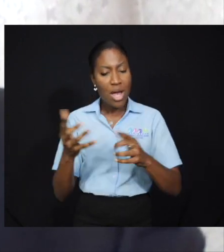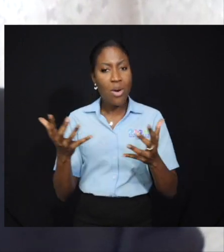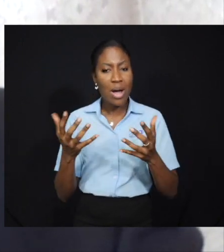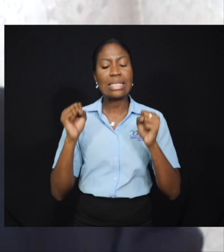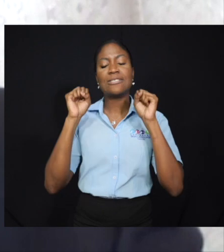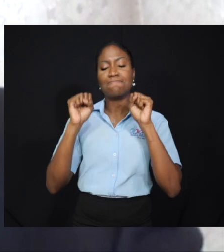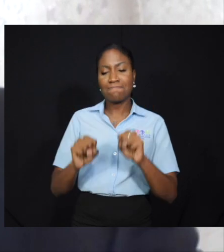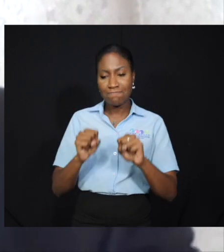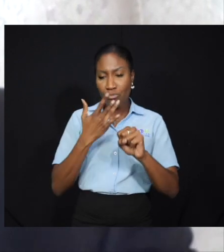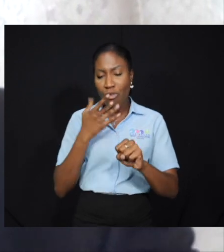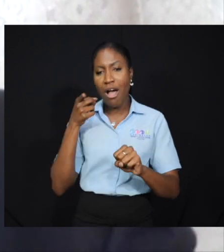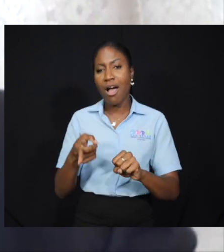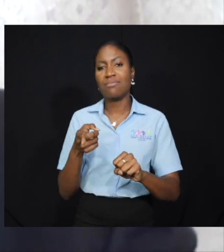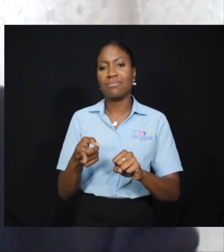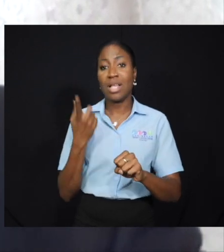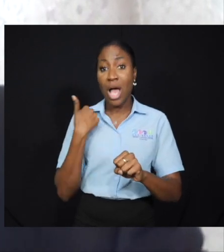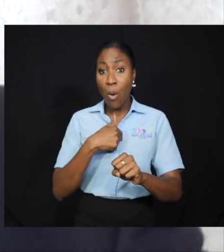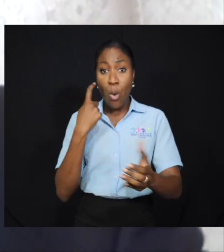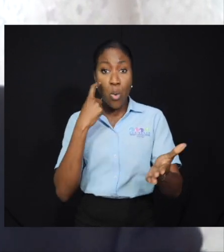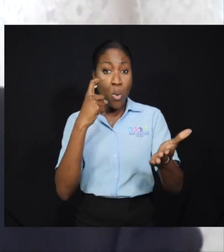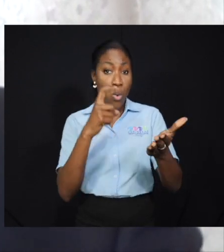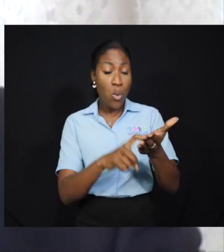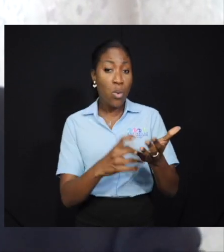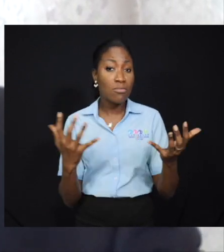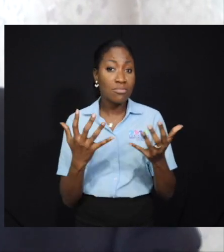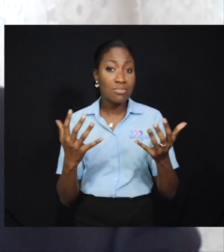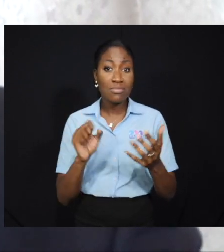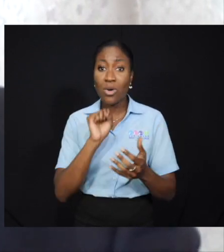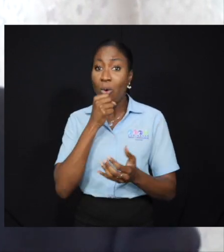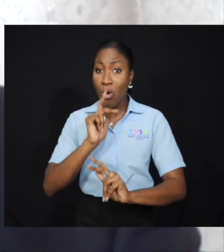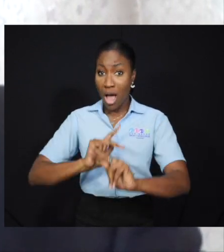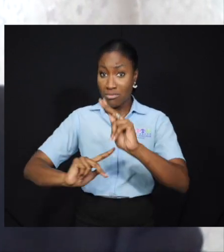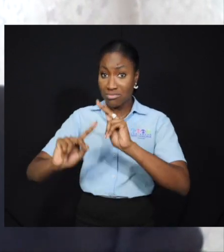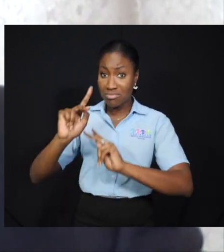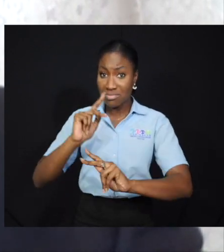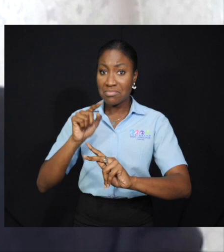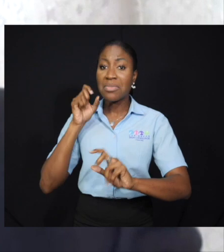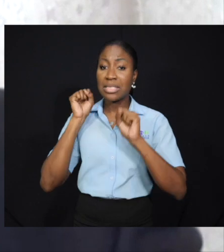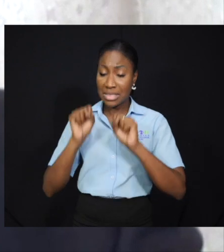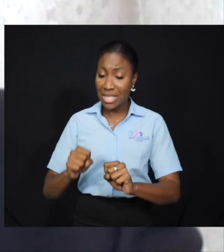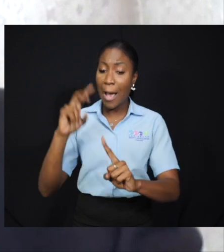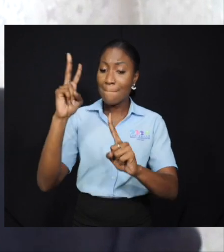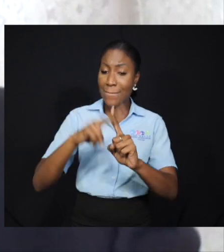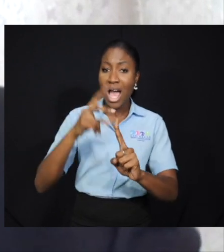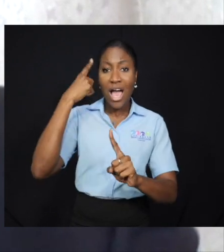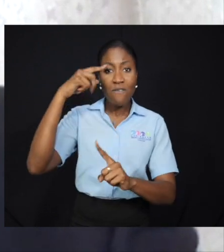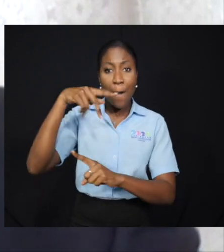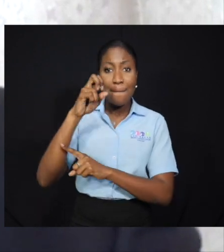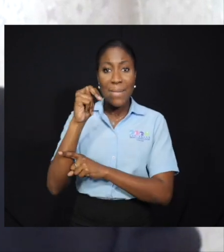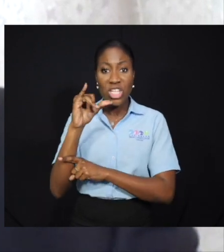we agreed that this would happen. And what we have seen is that the senior citizens